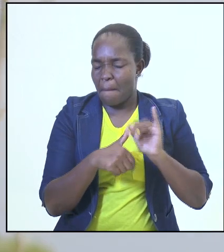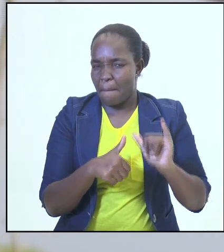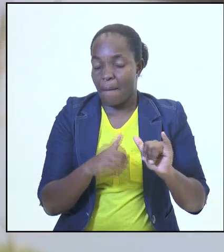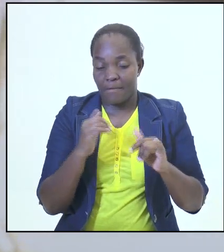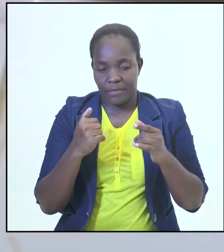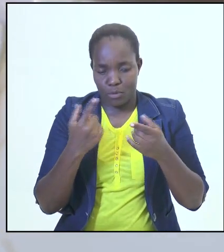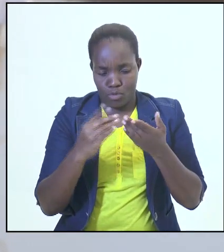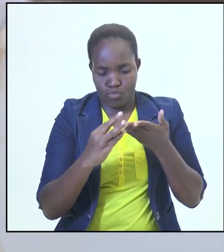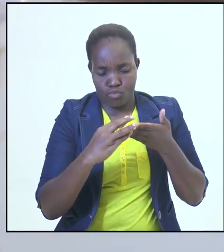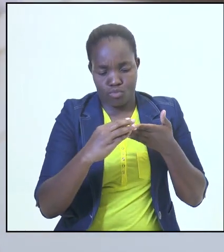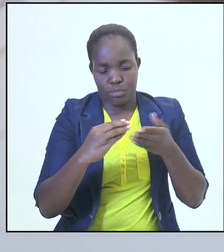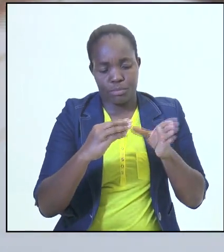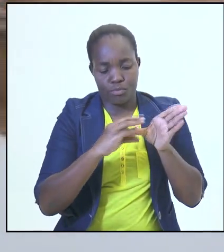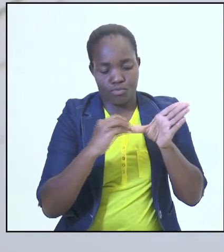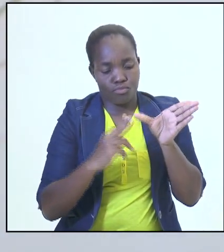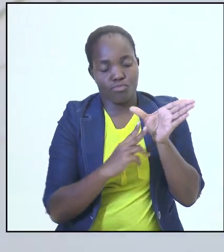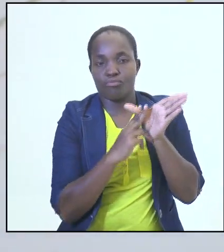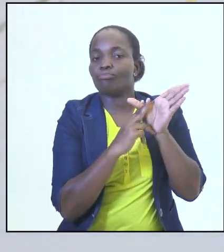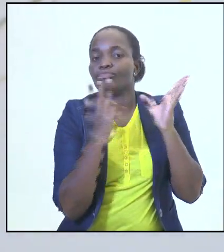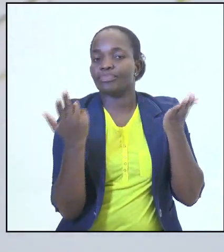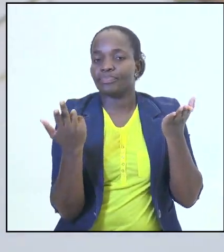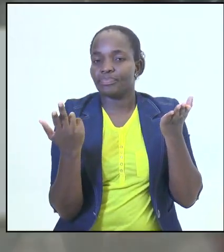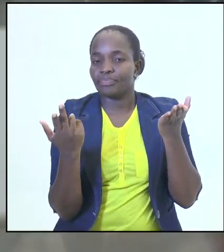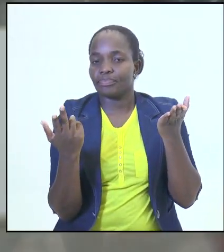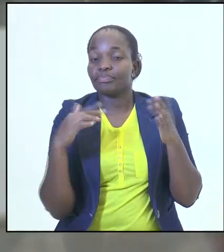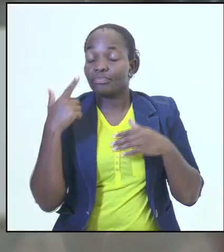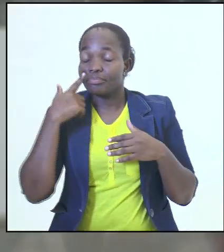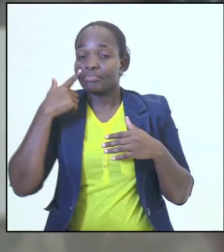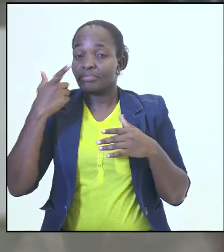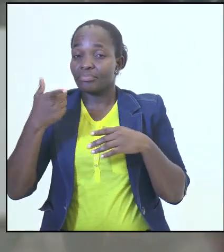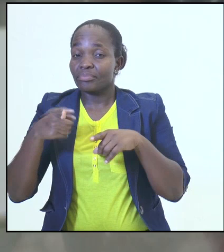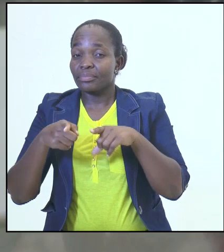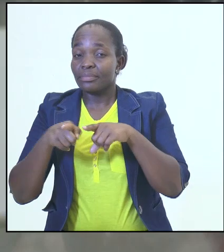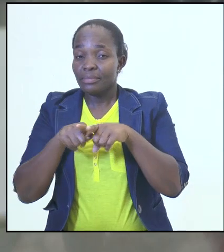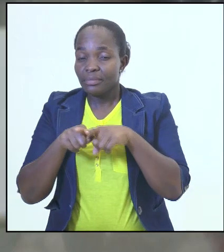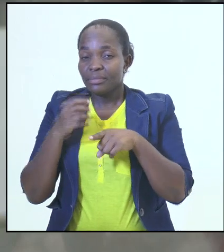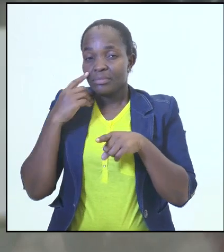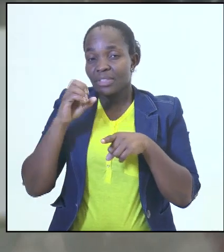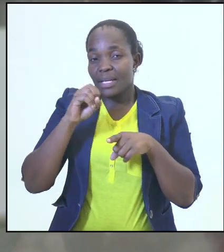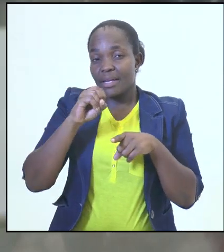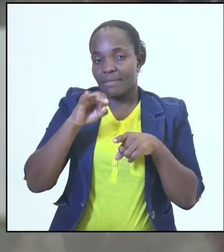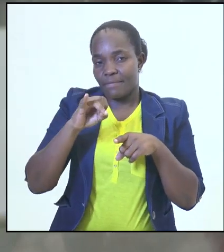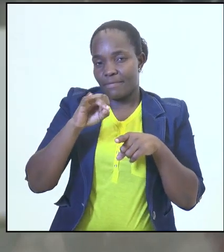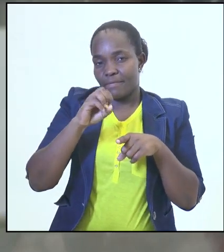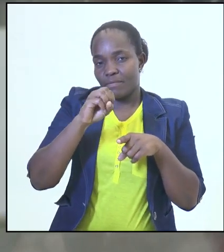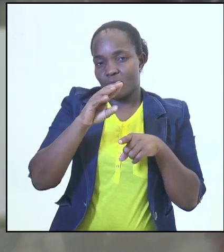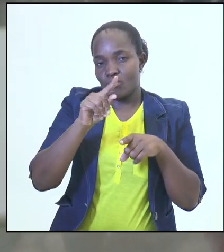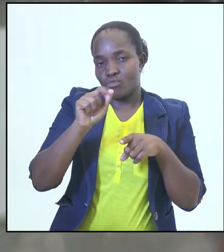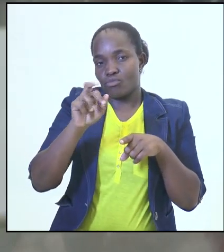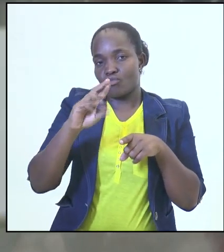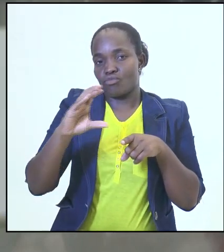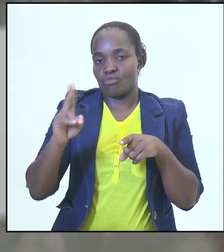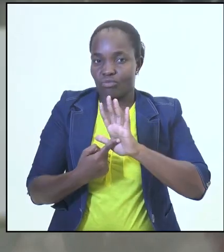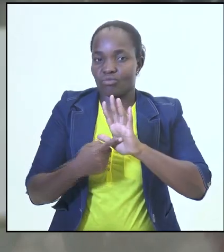leaf. Then test for the presence of starch in the leaf. We test as before with a pipette and